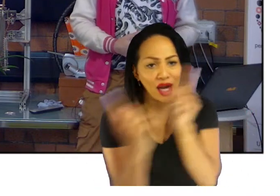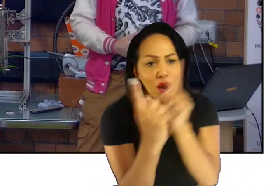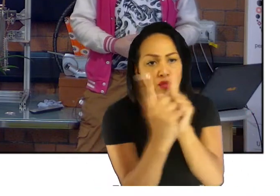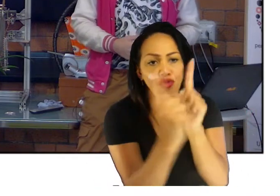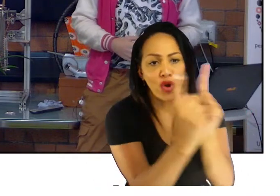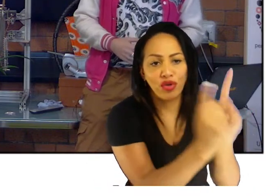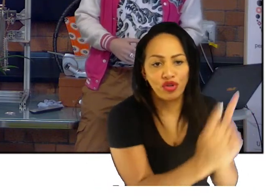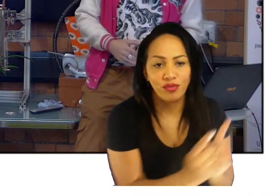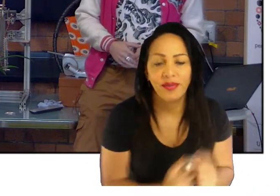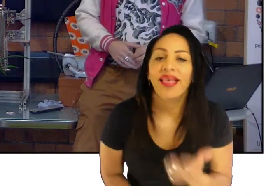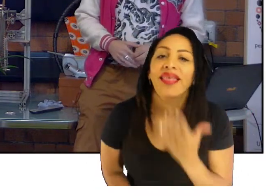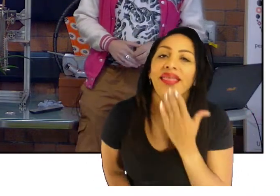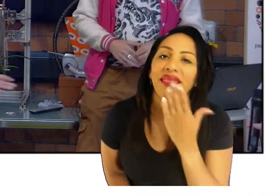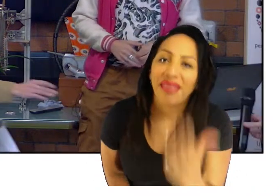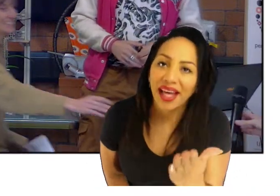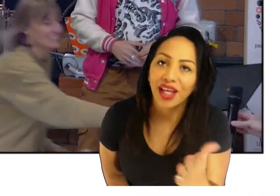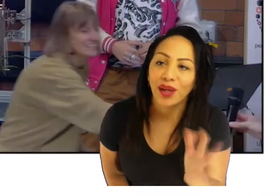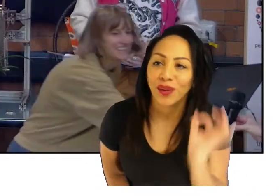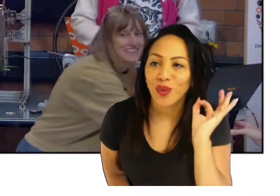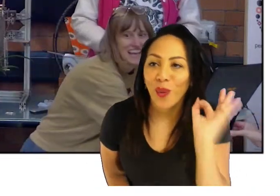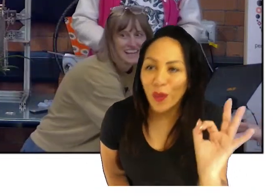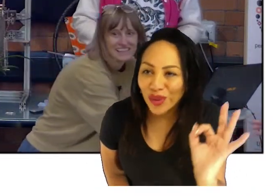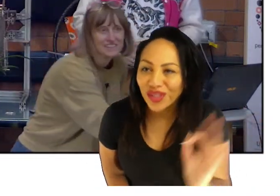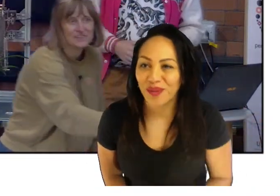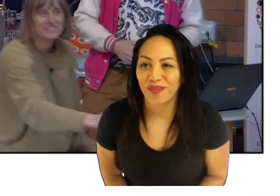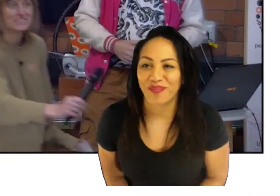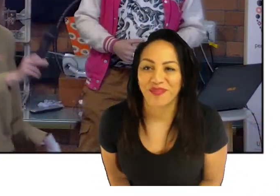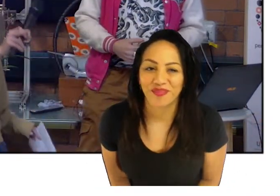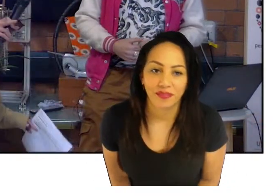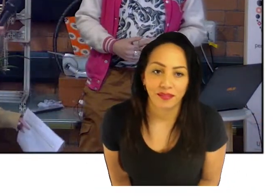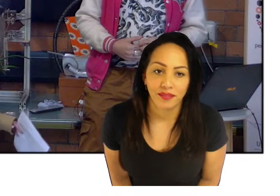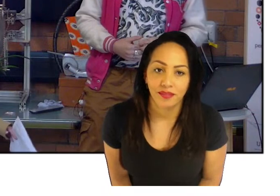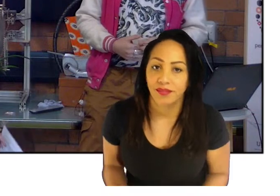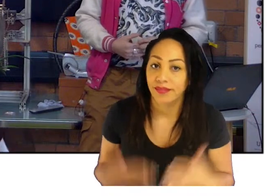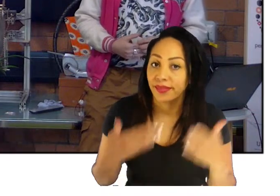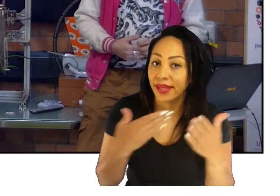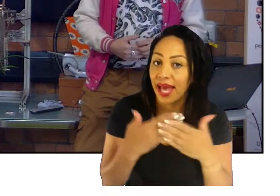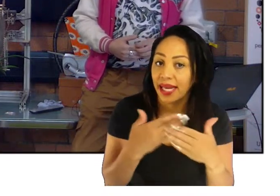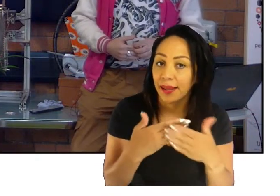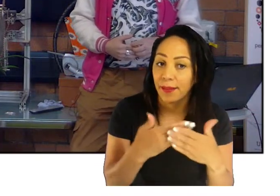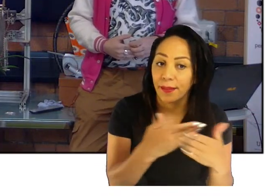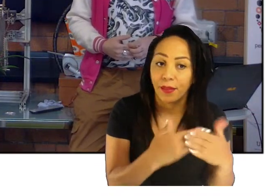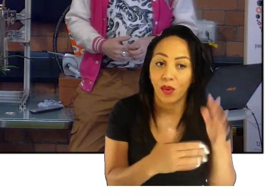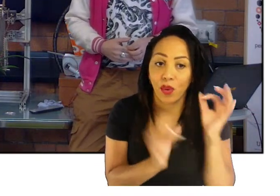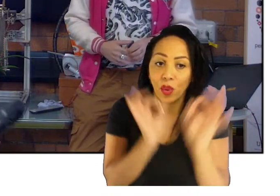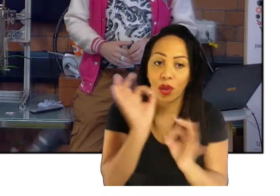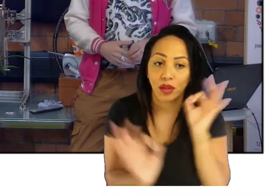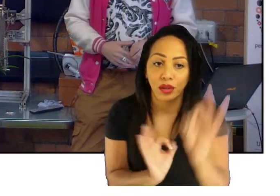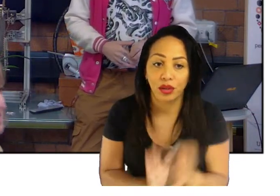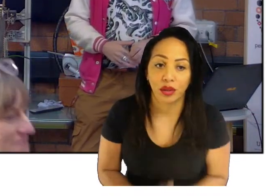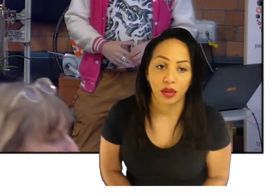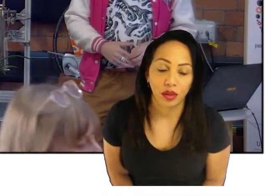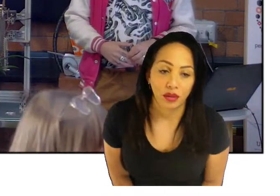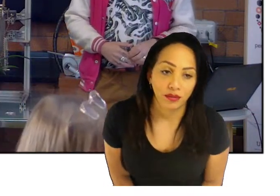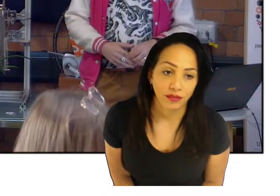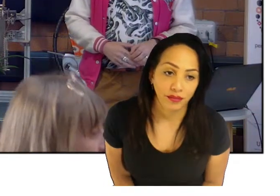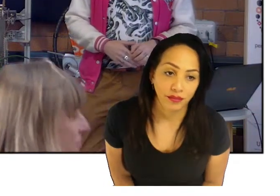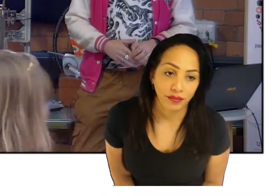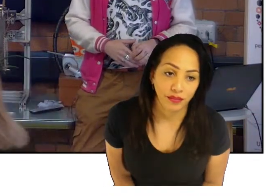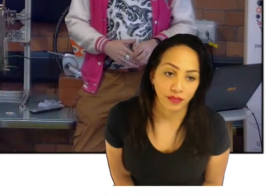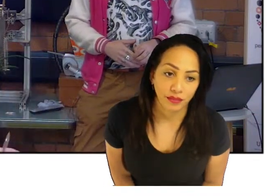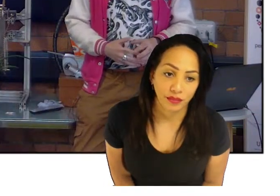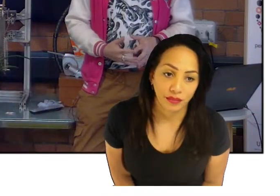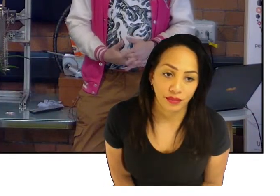awesome. Thank you. Any other questions? Tony? Pass this to you.